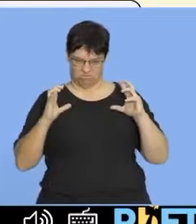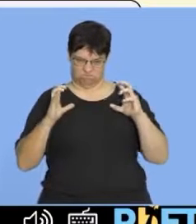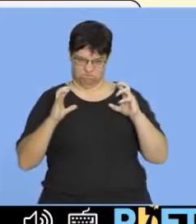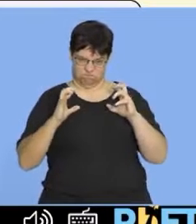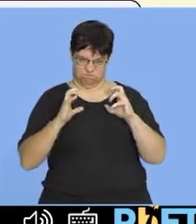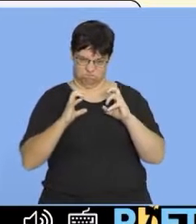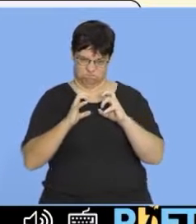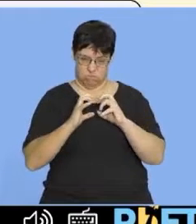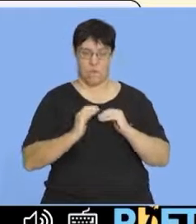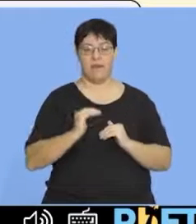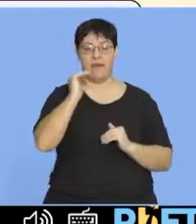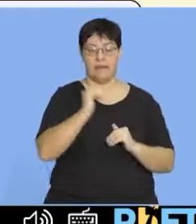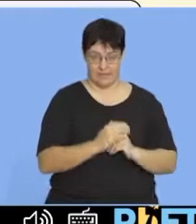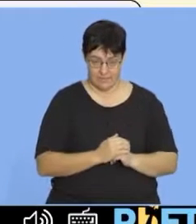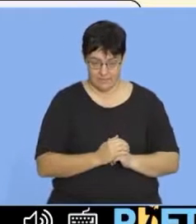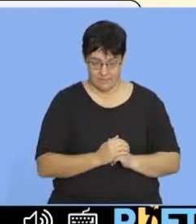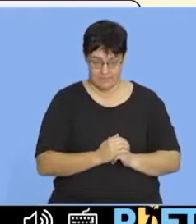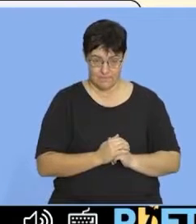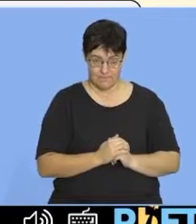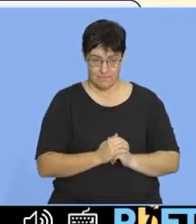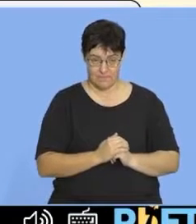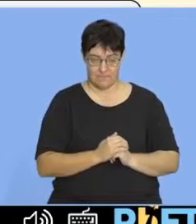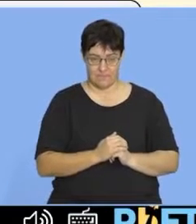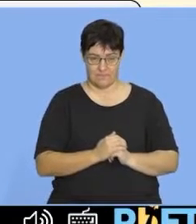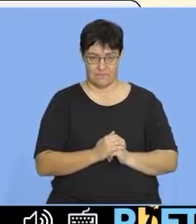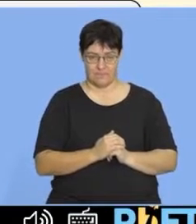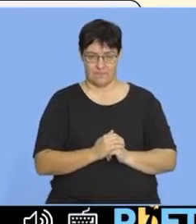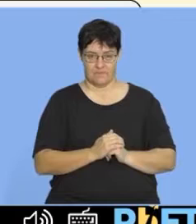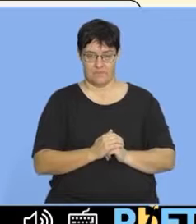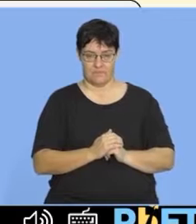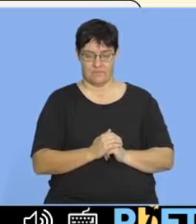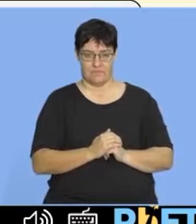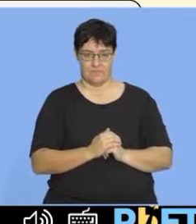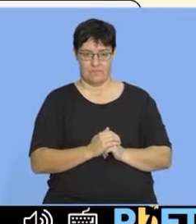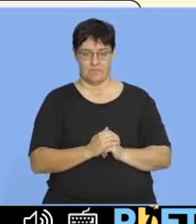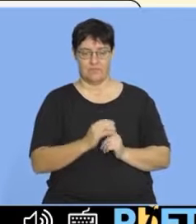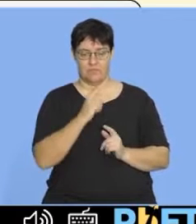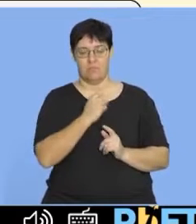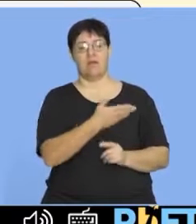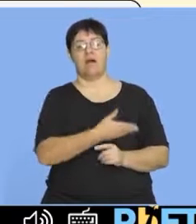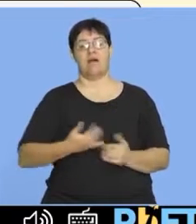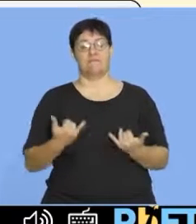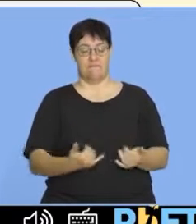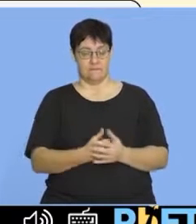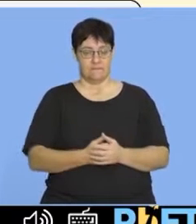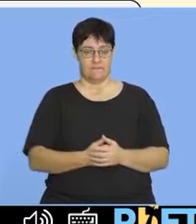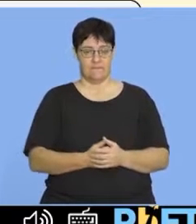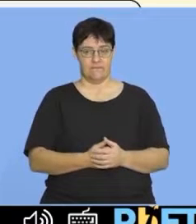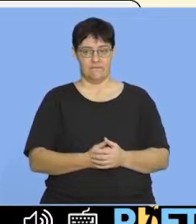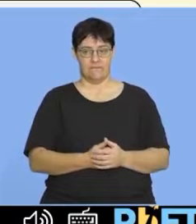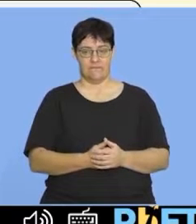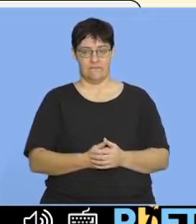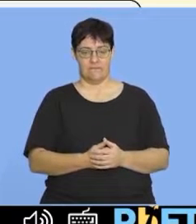the force gets bigger. Okay, so I halved it this time. Halving